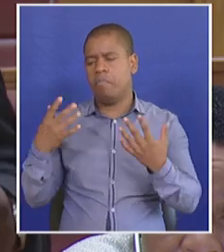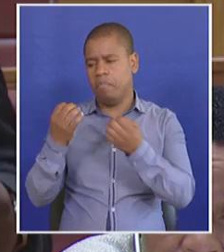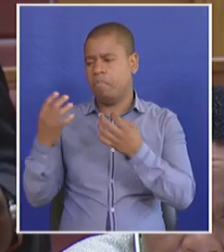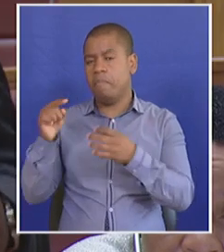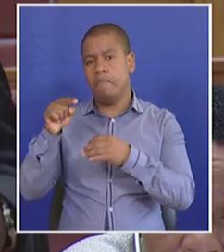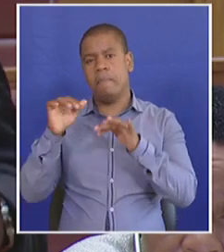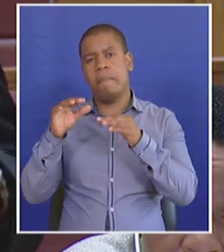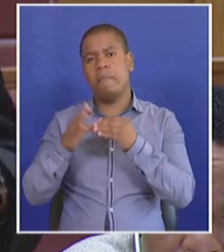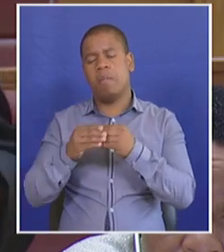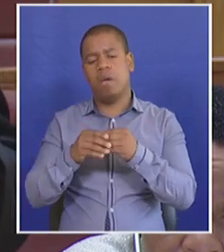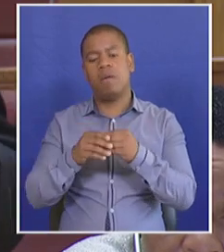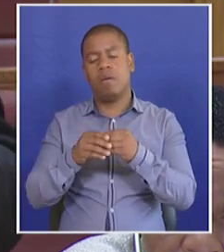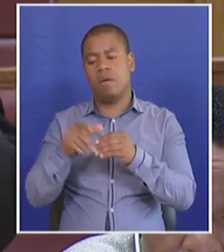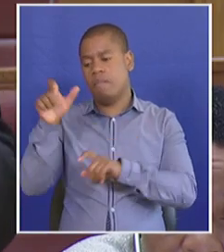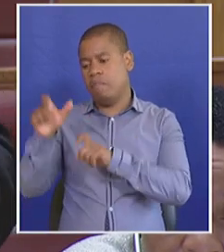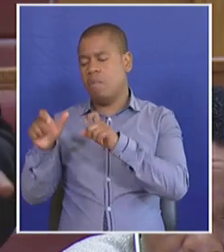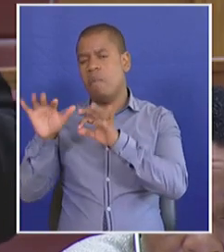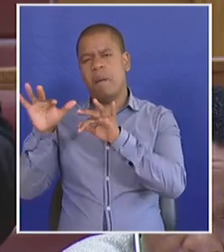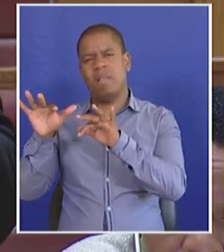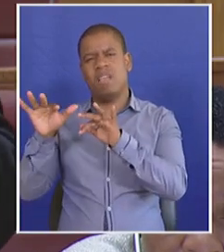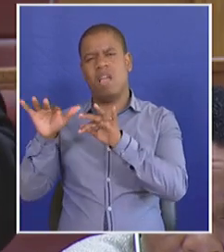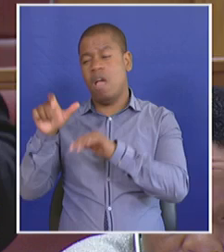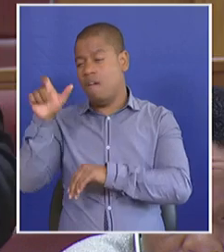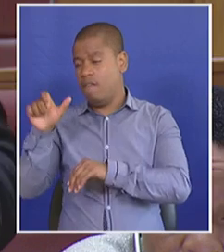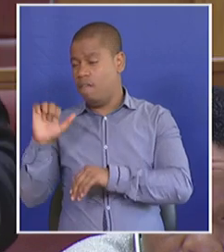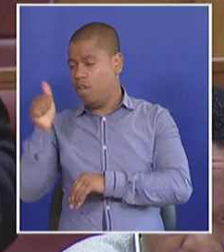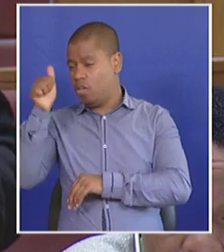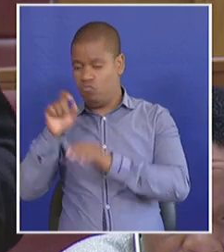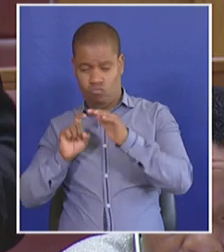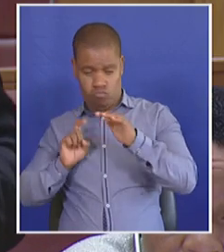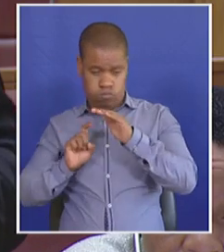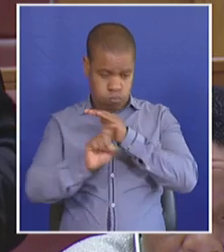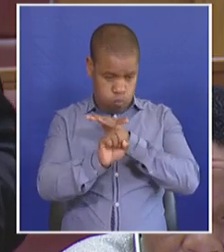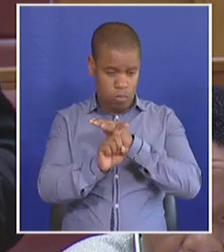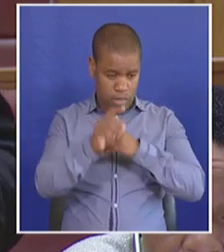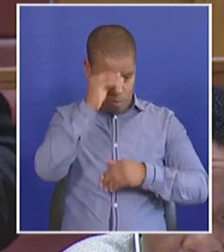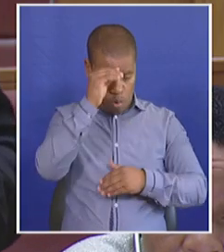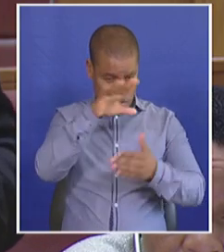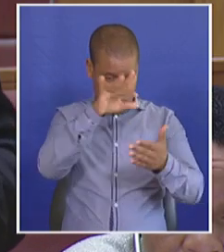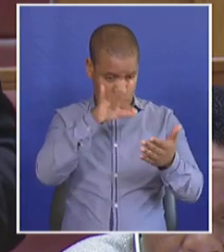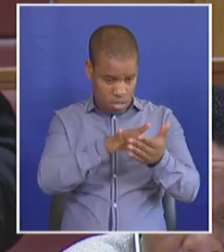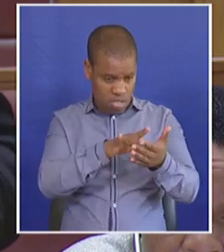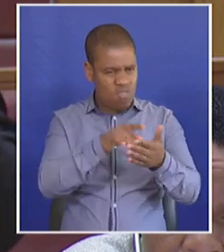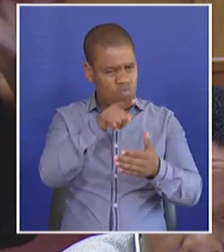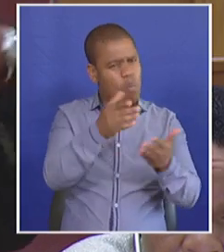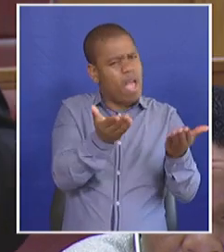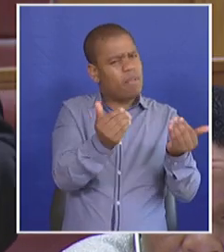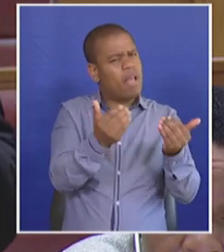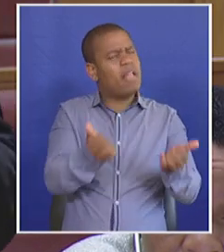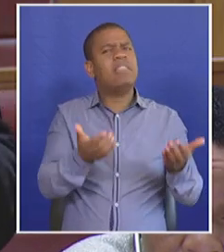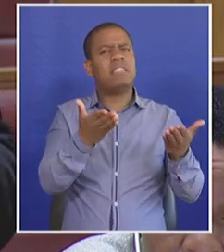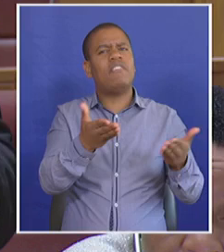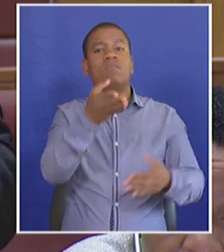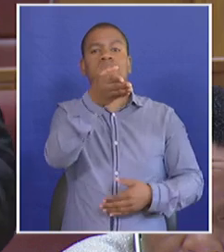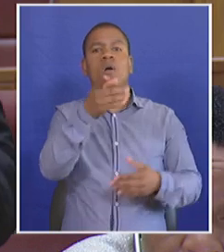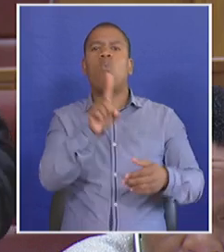walk into a police station, what kind of basic levels of services you should actually expect to get behind the